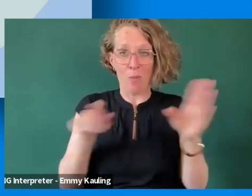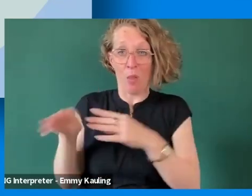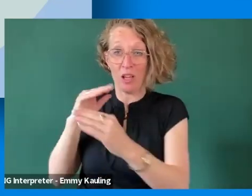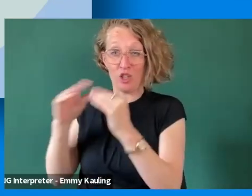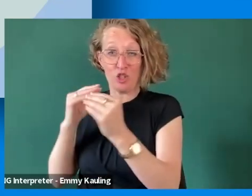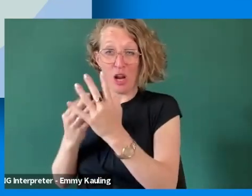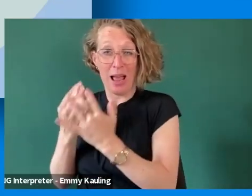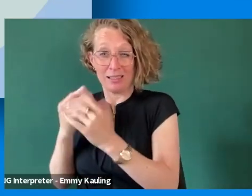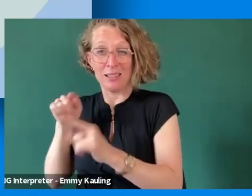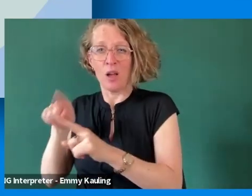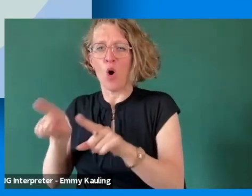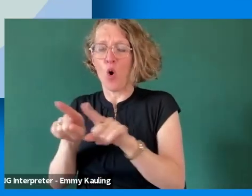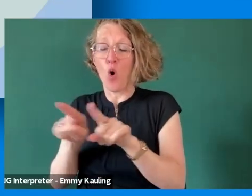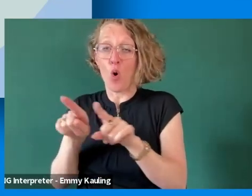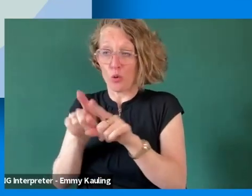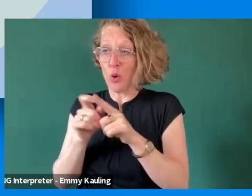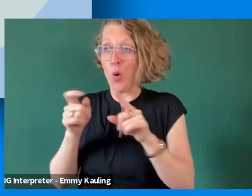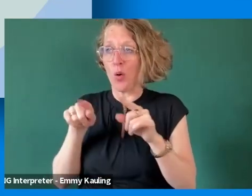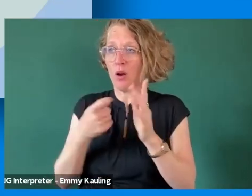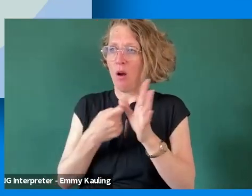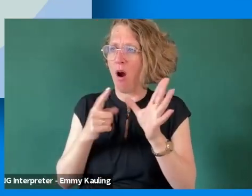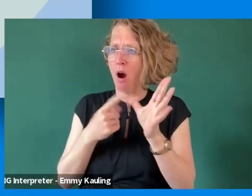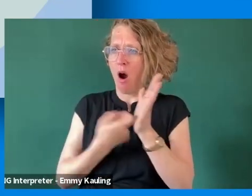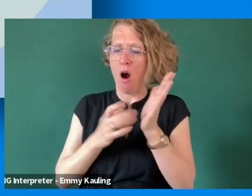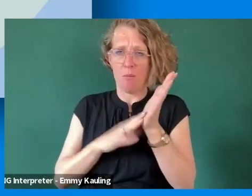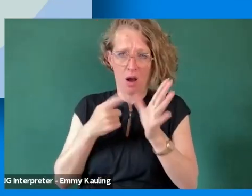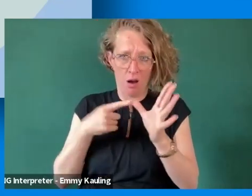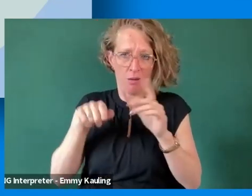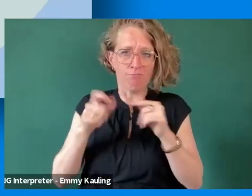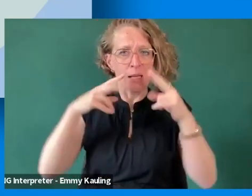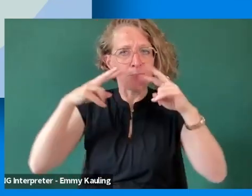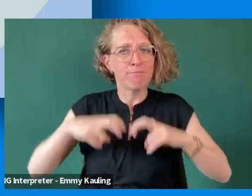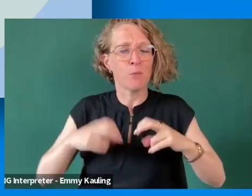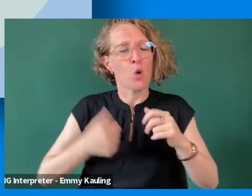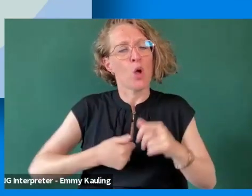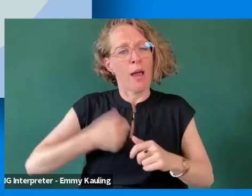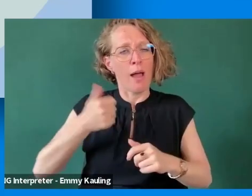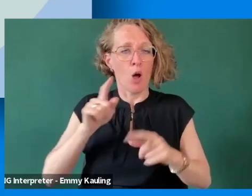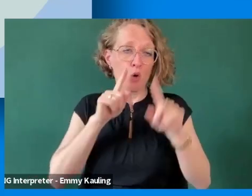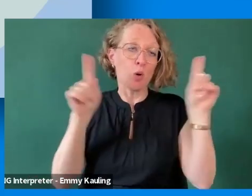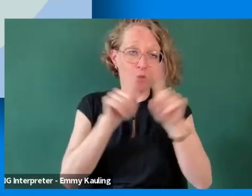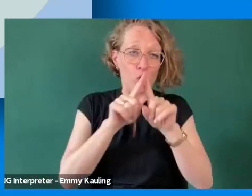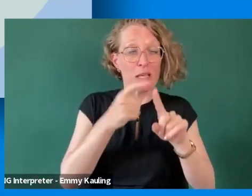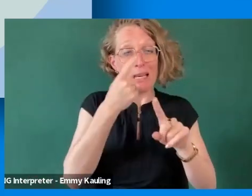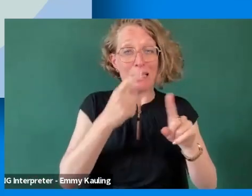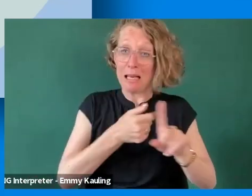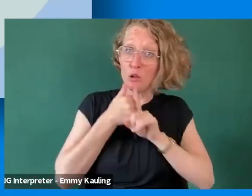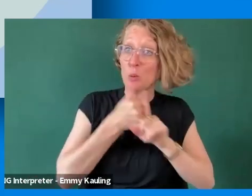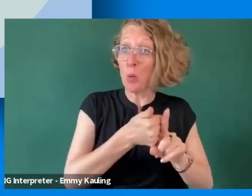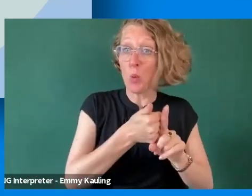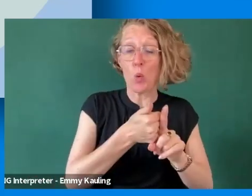with colleagues in ARMA about the way in which professional service colleagues inside universities predominantly can